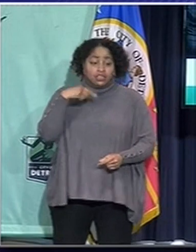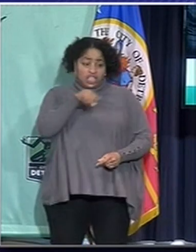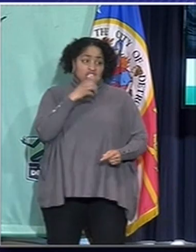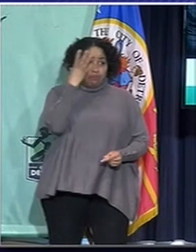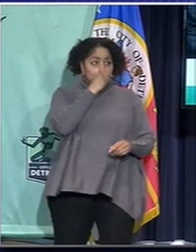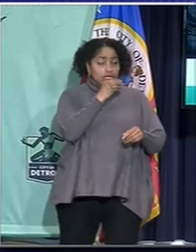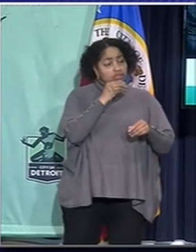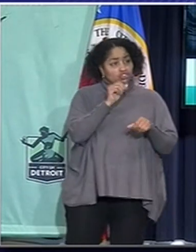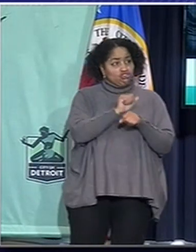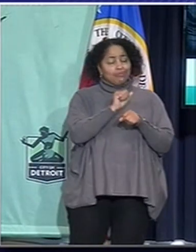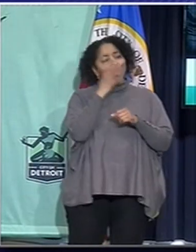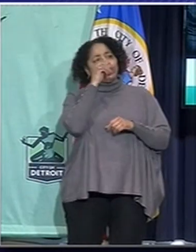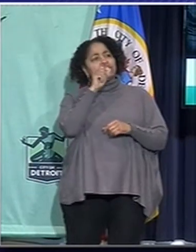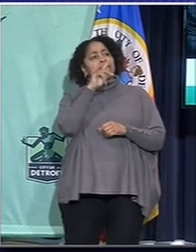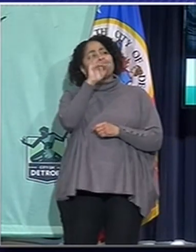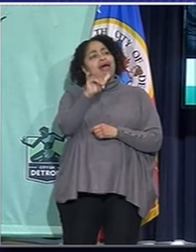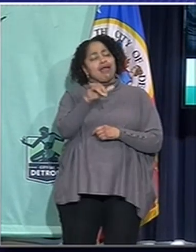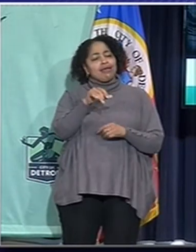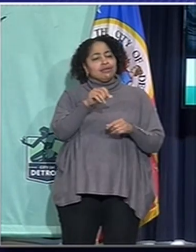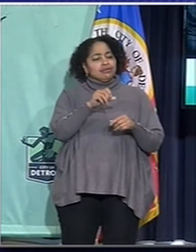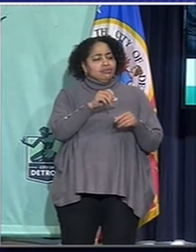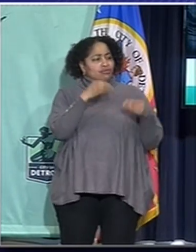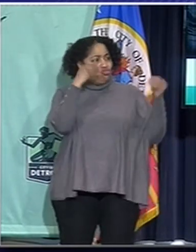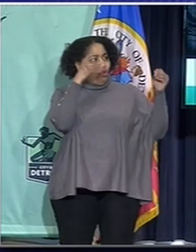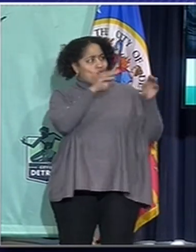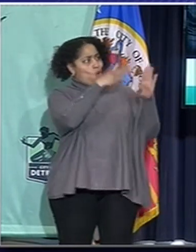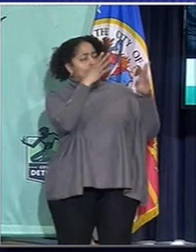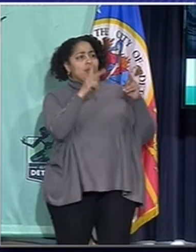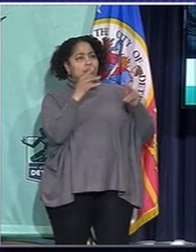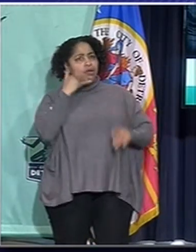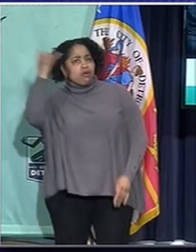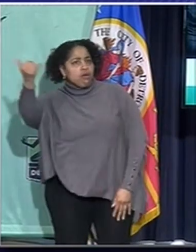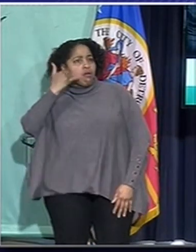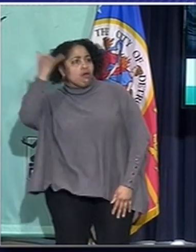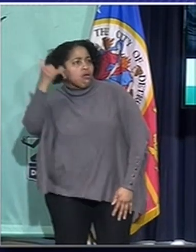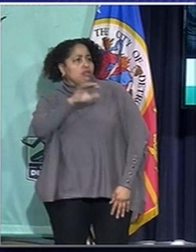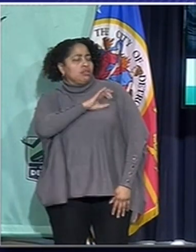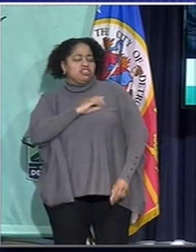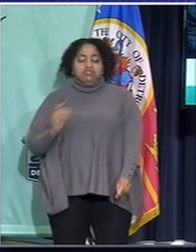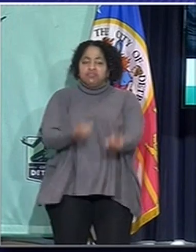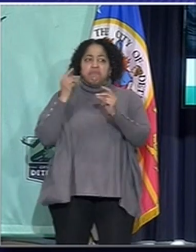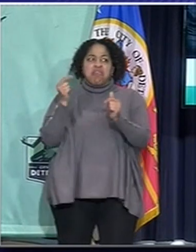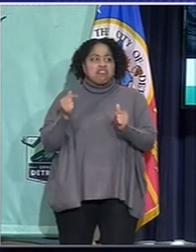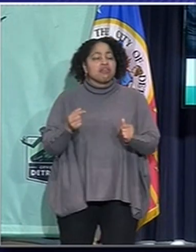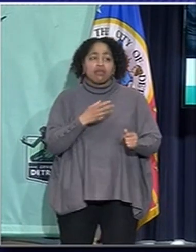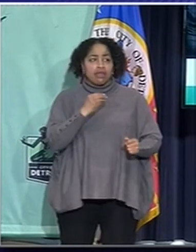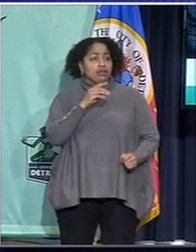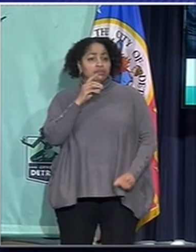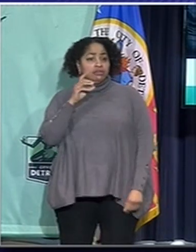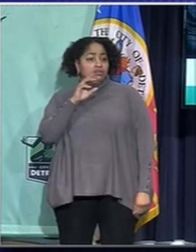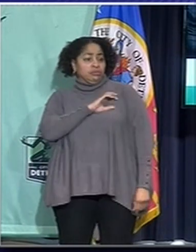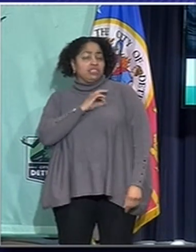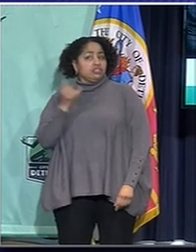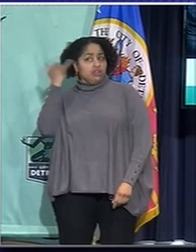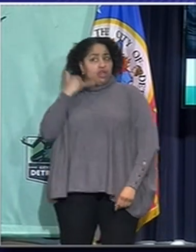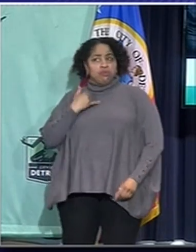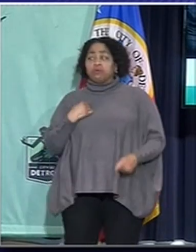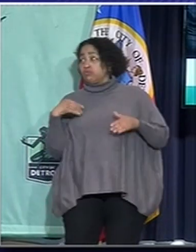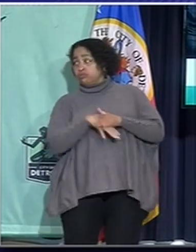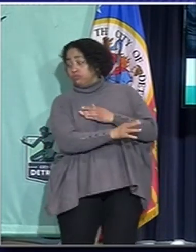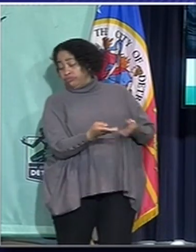beauty supply places have been opening, we've had people calling DPD immediately, and DPD calls me when they're shutting them